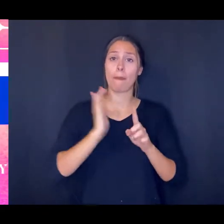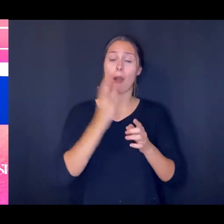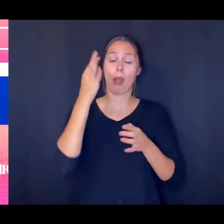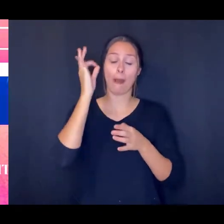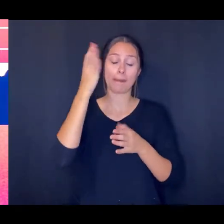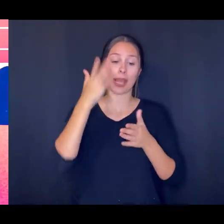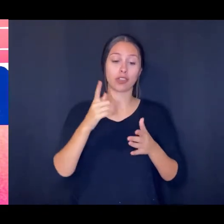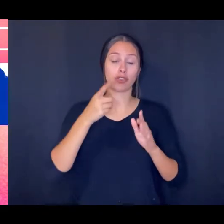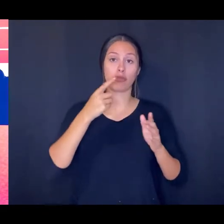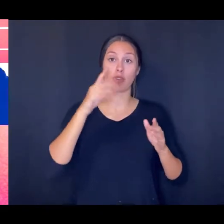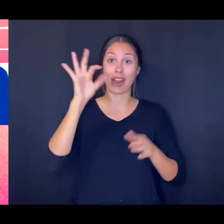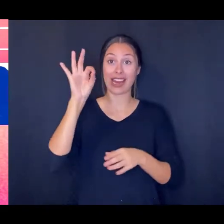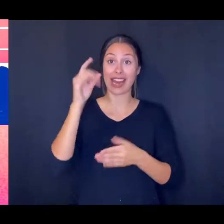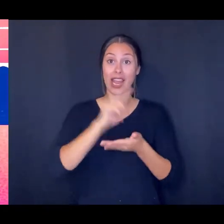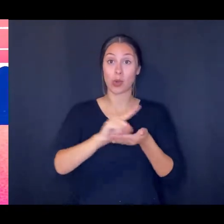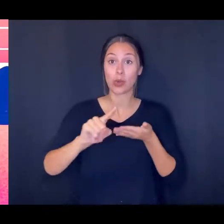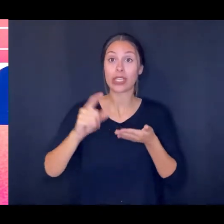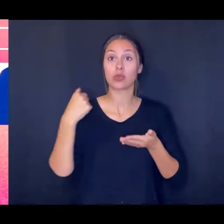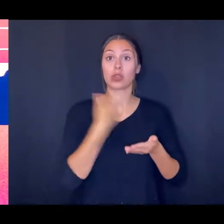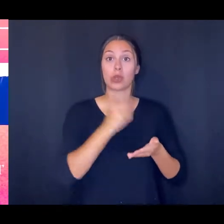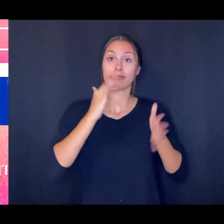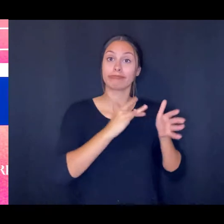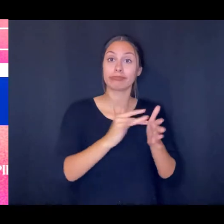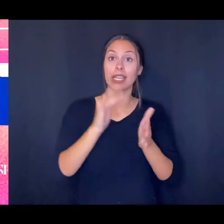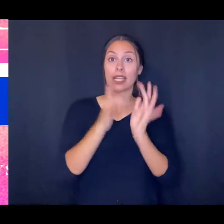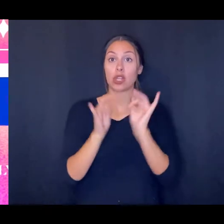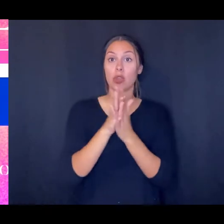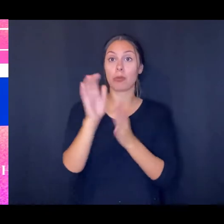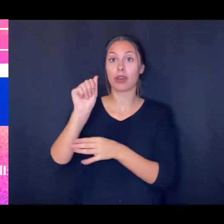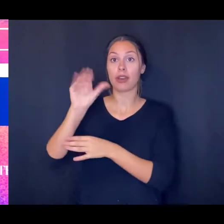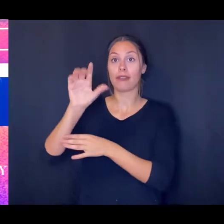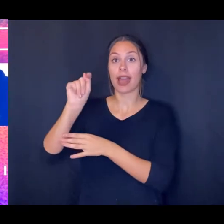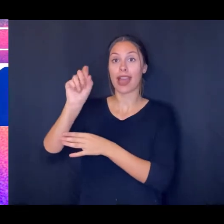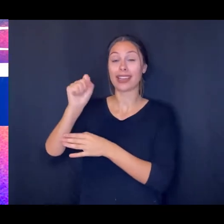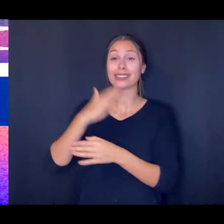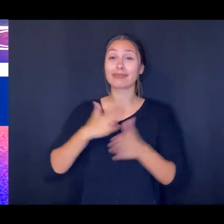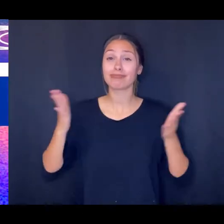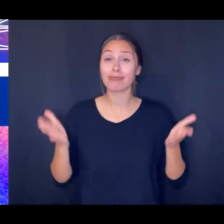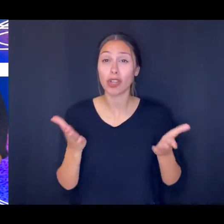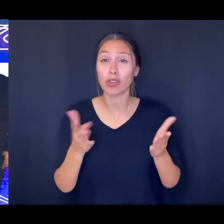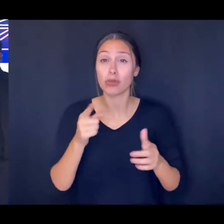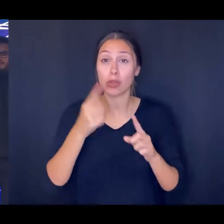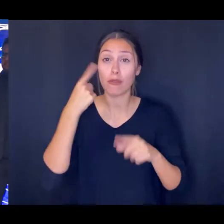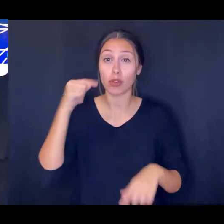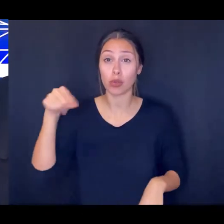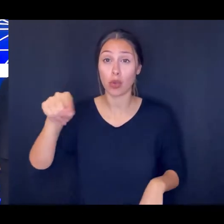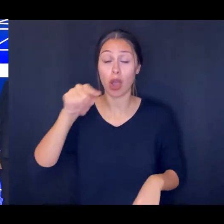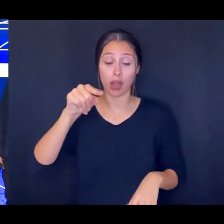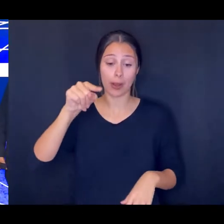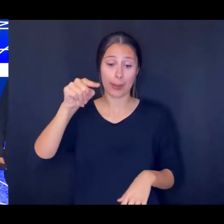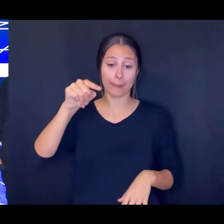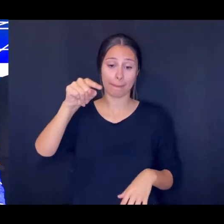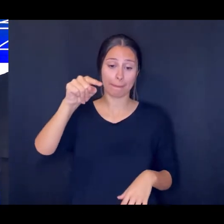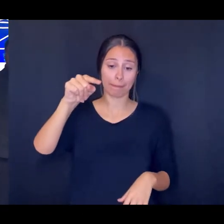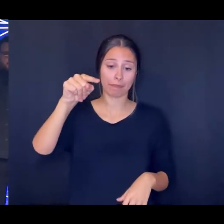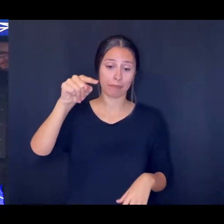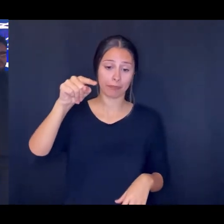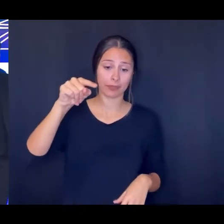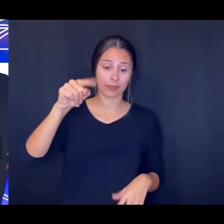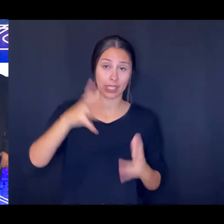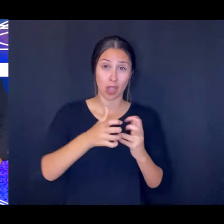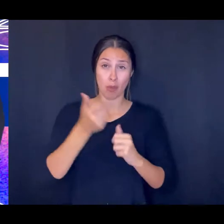pastor for the next 9 weeks. We'll be taking a walk through the book of Acts. And my encouragement to you is,